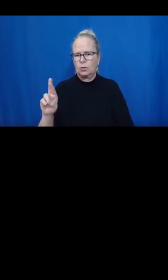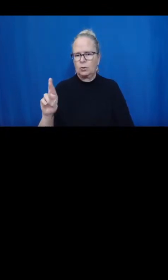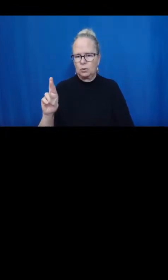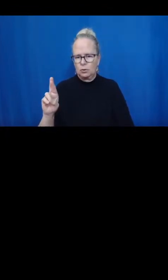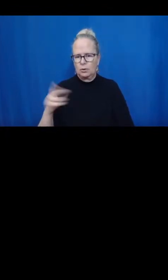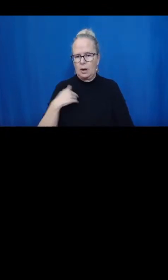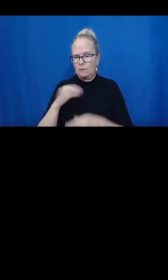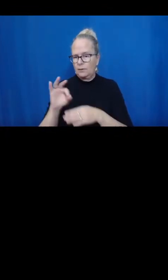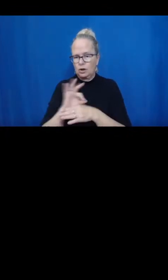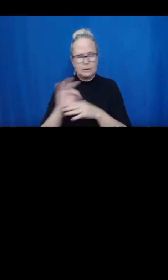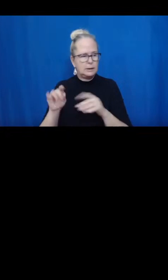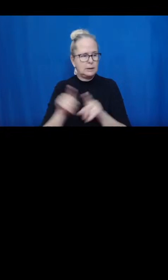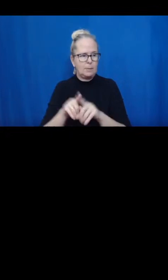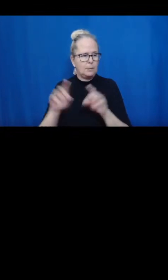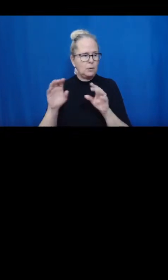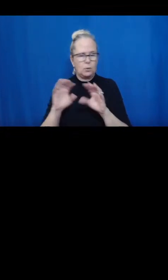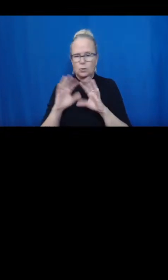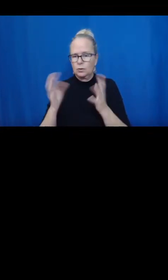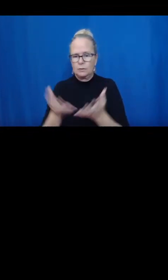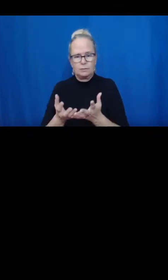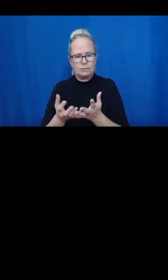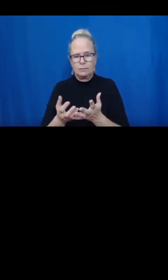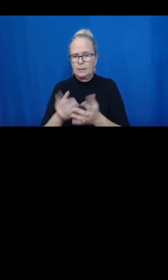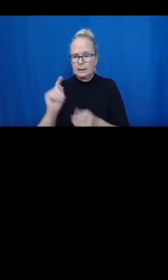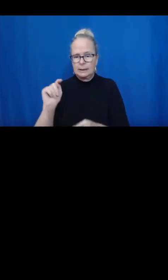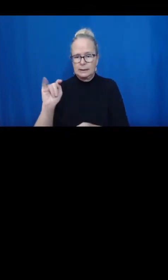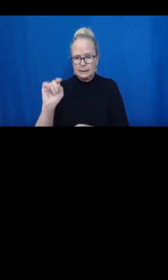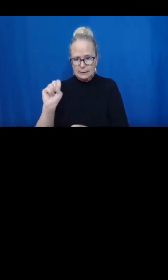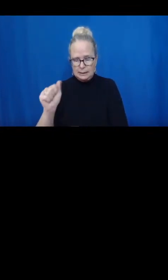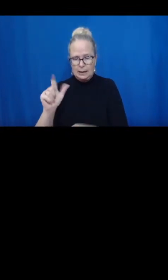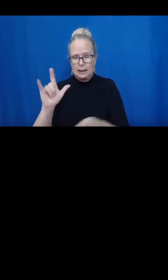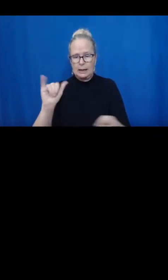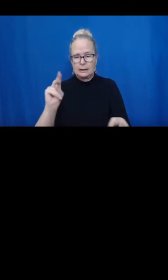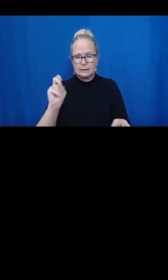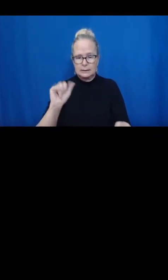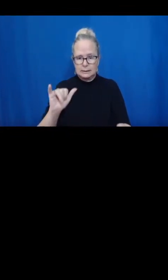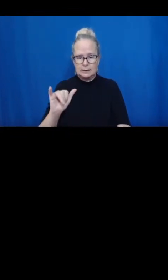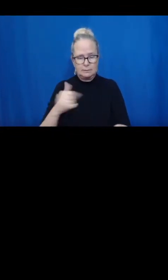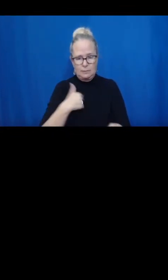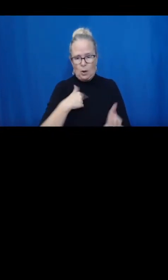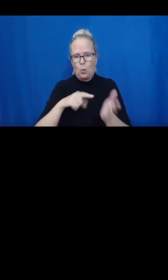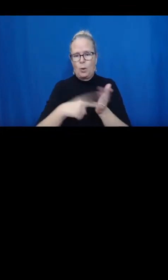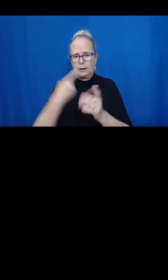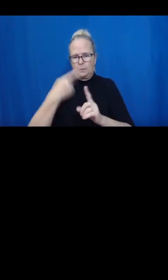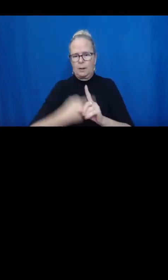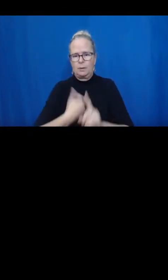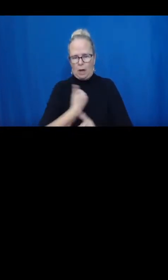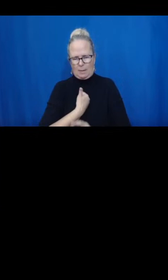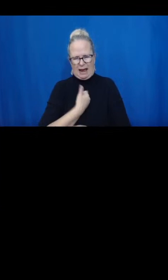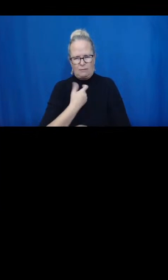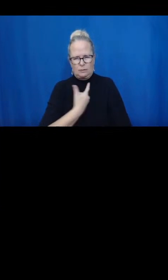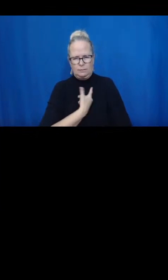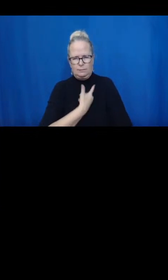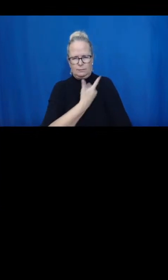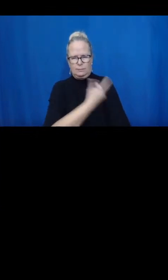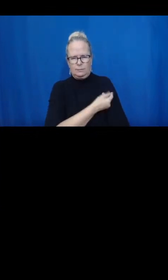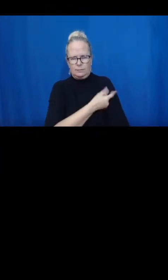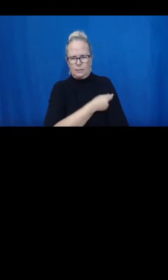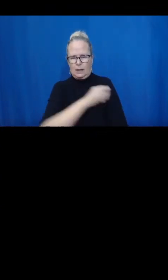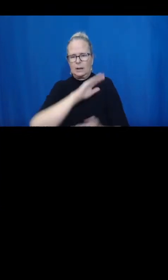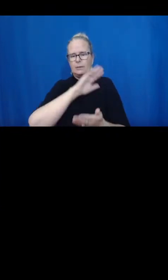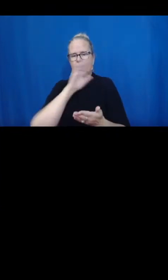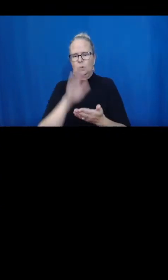tight little bubble. And I know for me, one of the things that has been so challenging